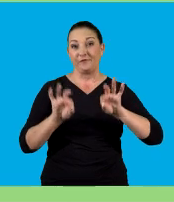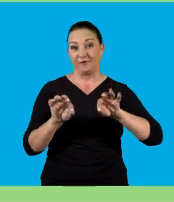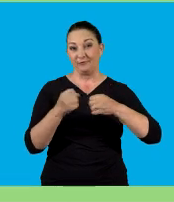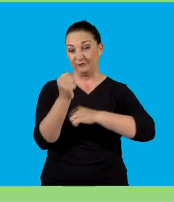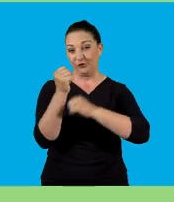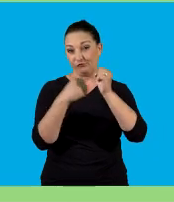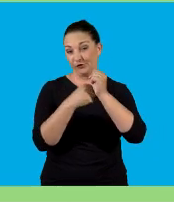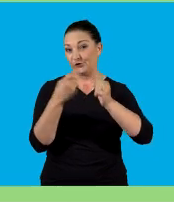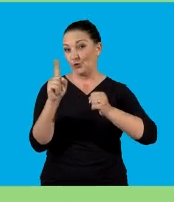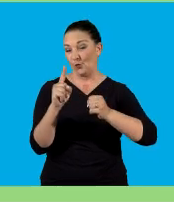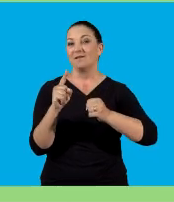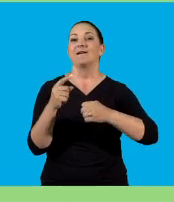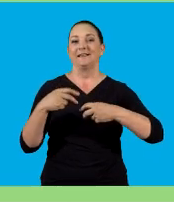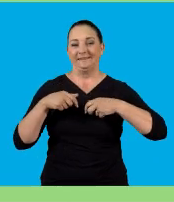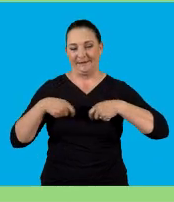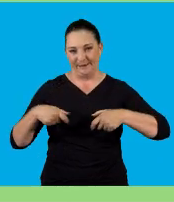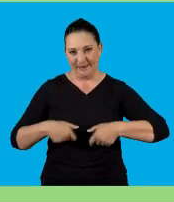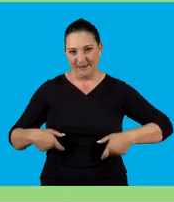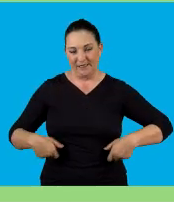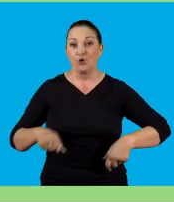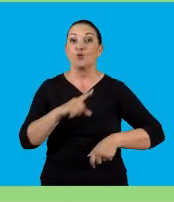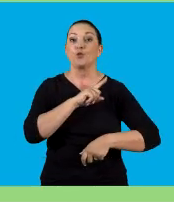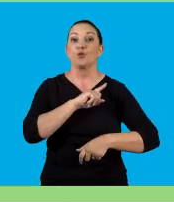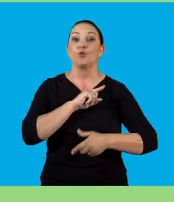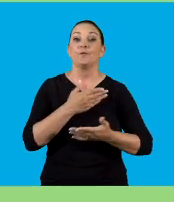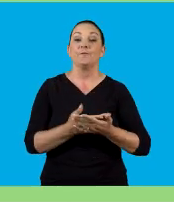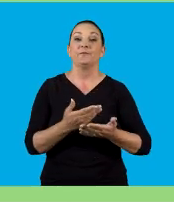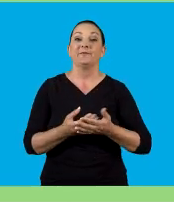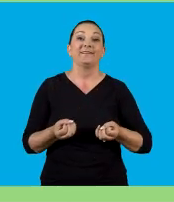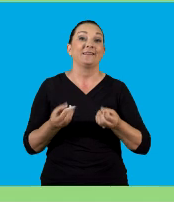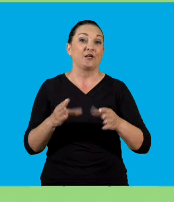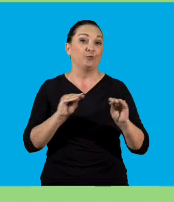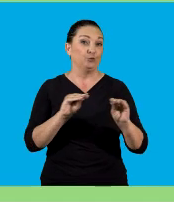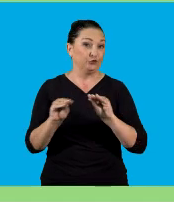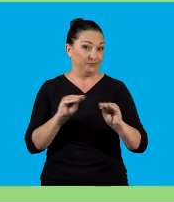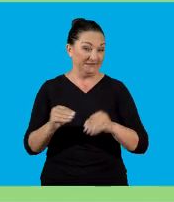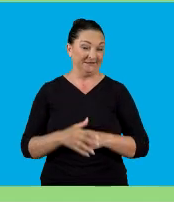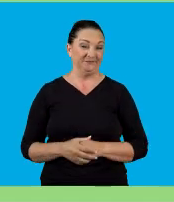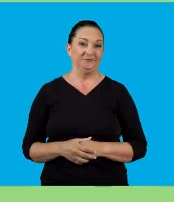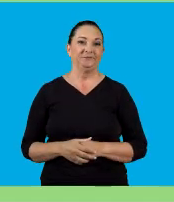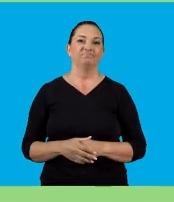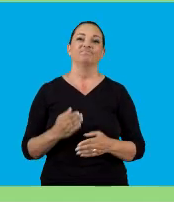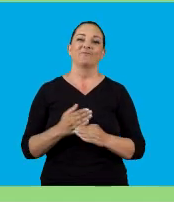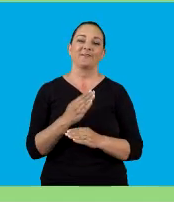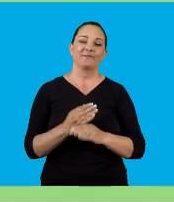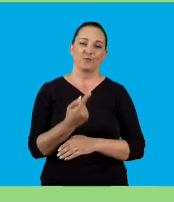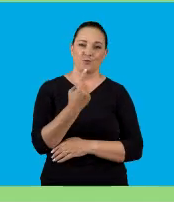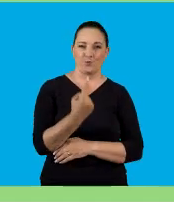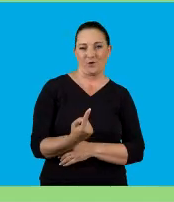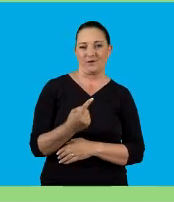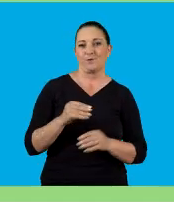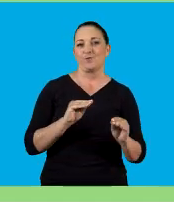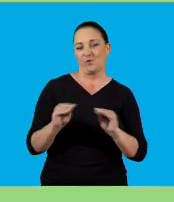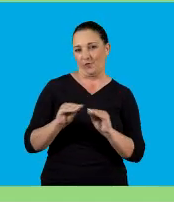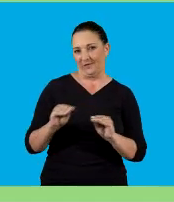is the skeleton, to produce movement. So that is function number 1,